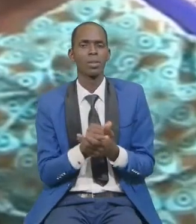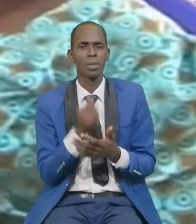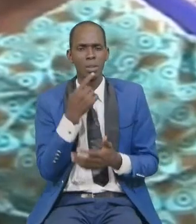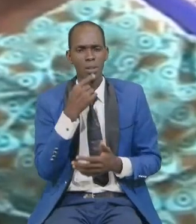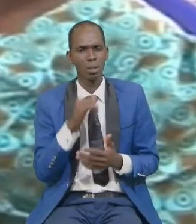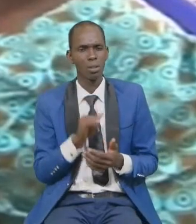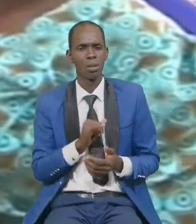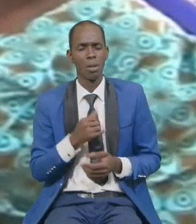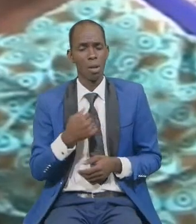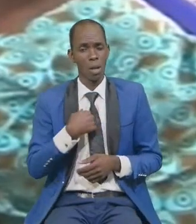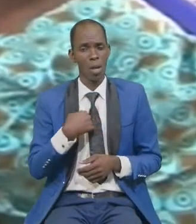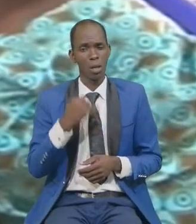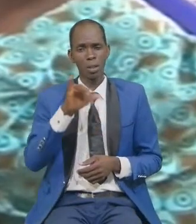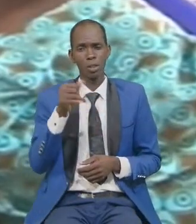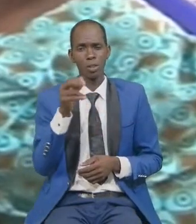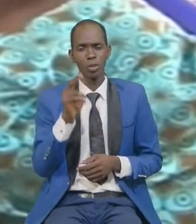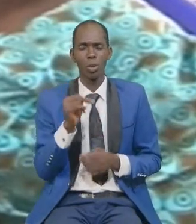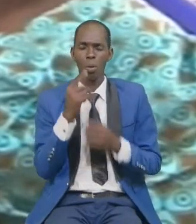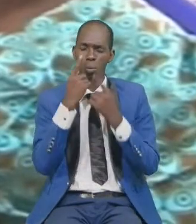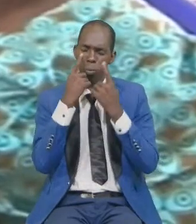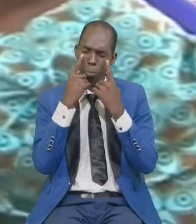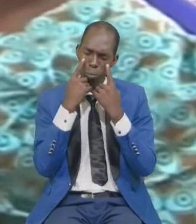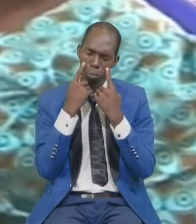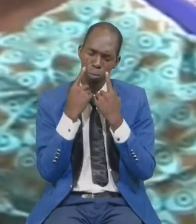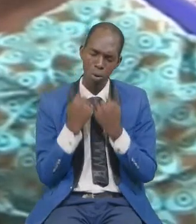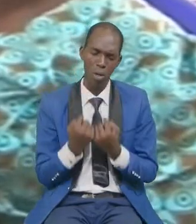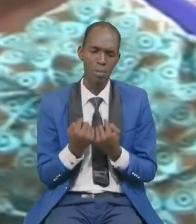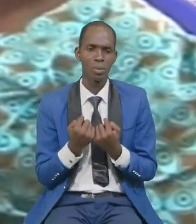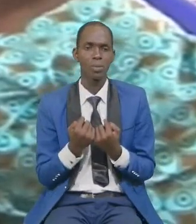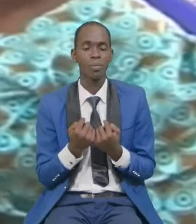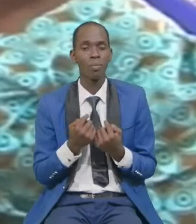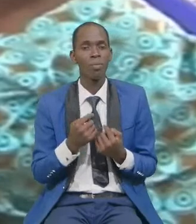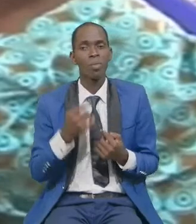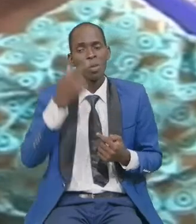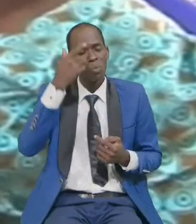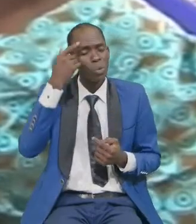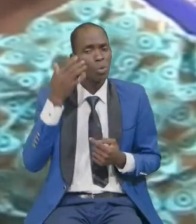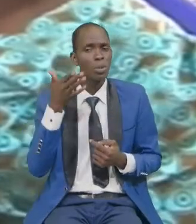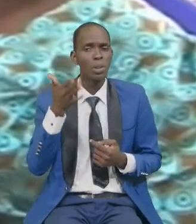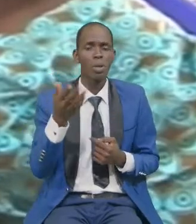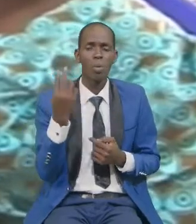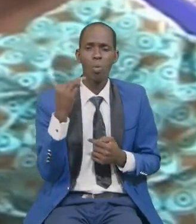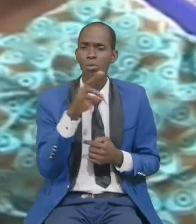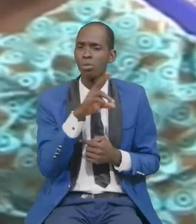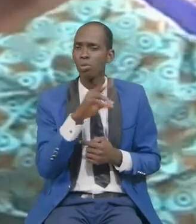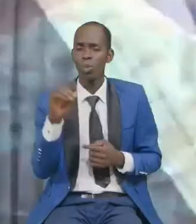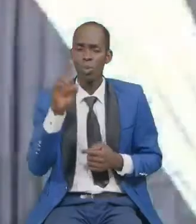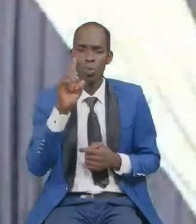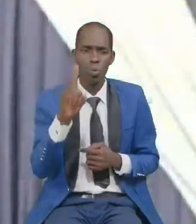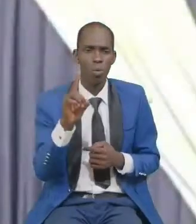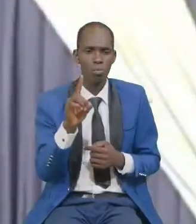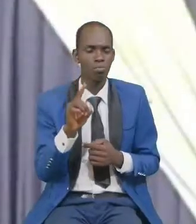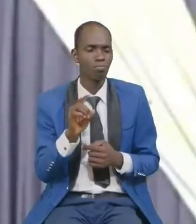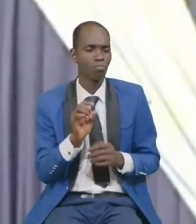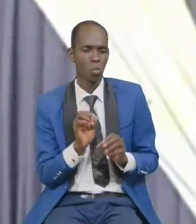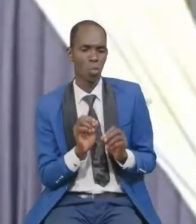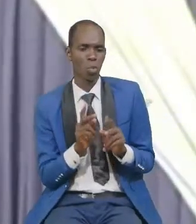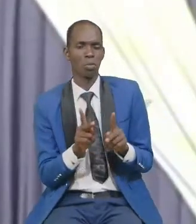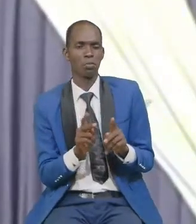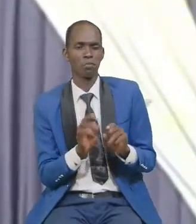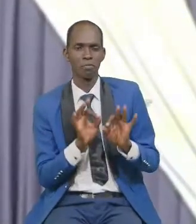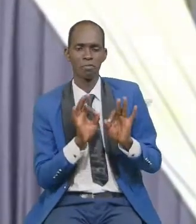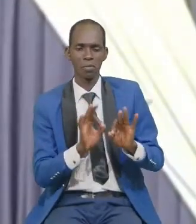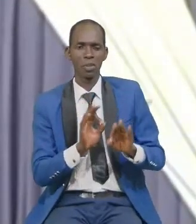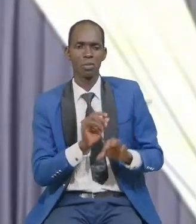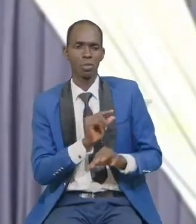I wept. I cried. Because there was nobody qualified,